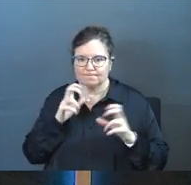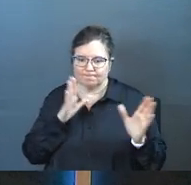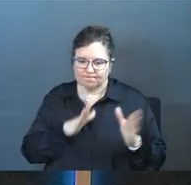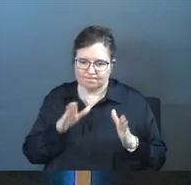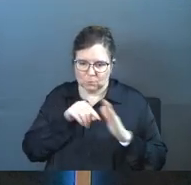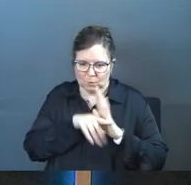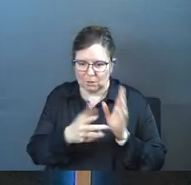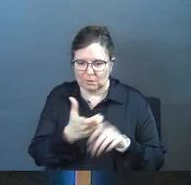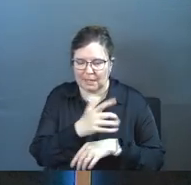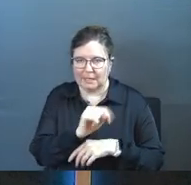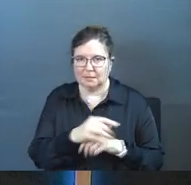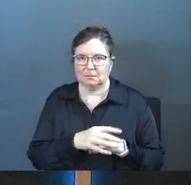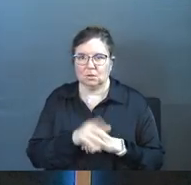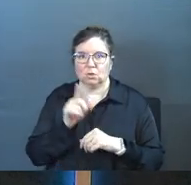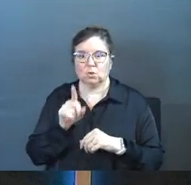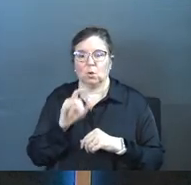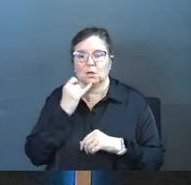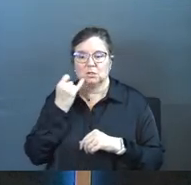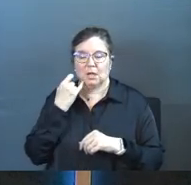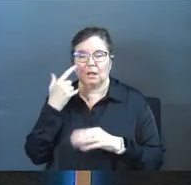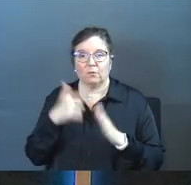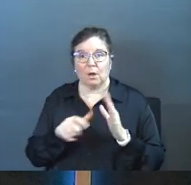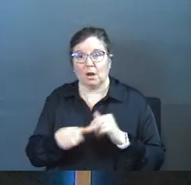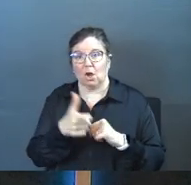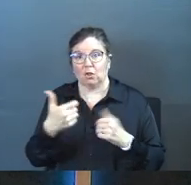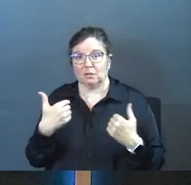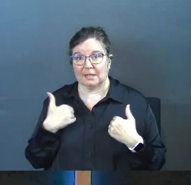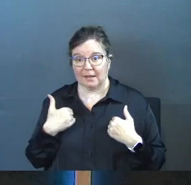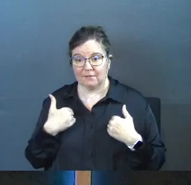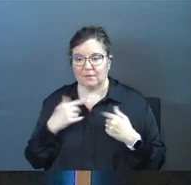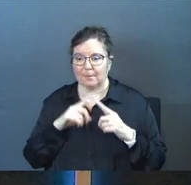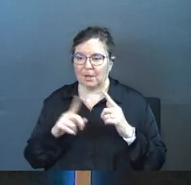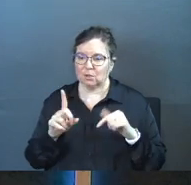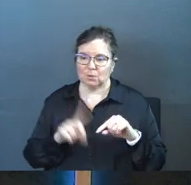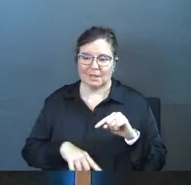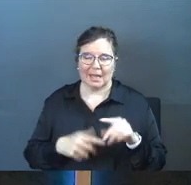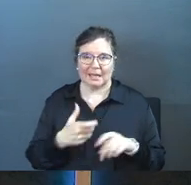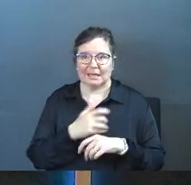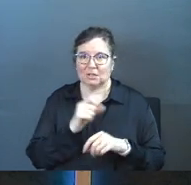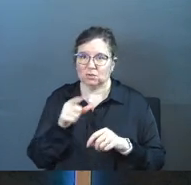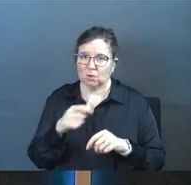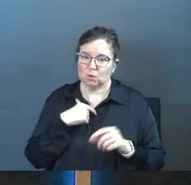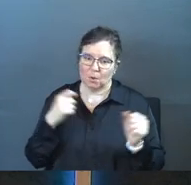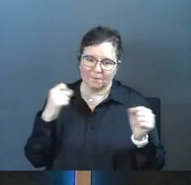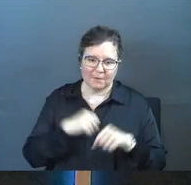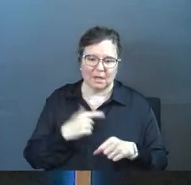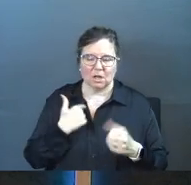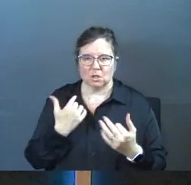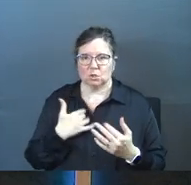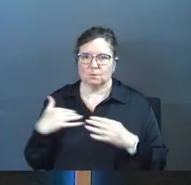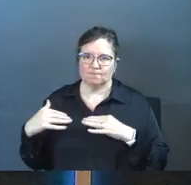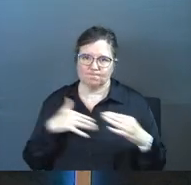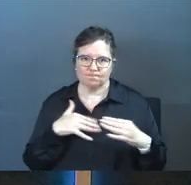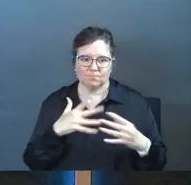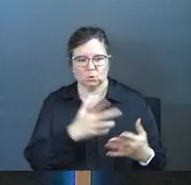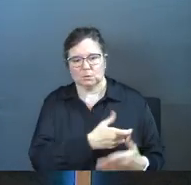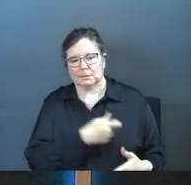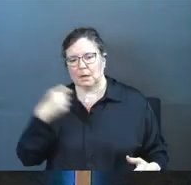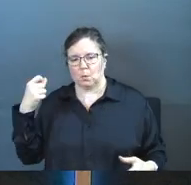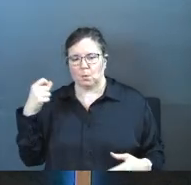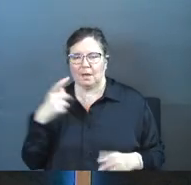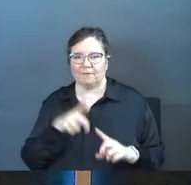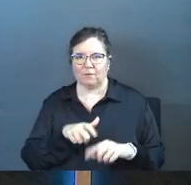and you kill to get it. You are jealous of what others have, but you can't get it, so you fight and you wage war to take it